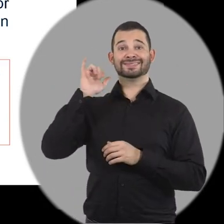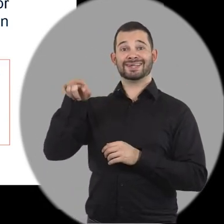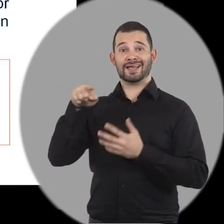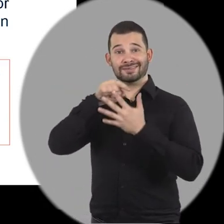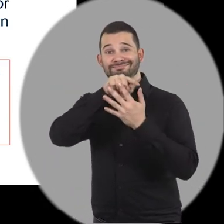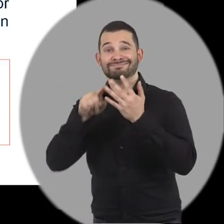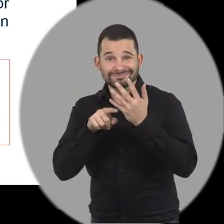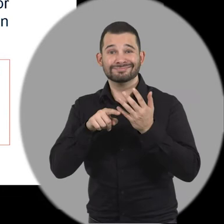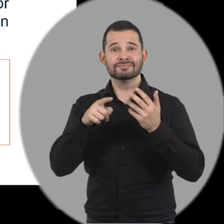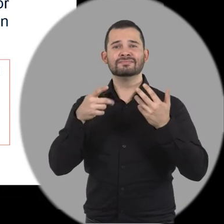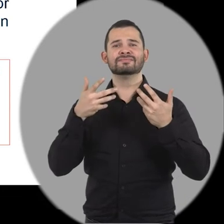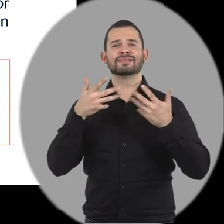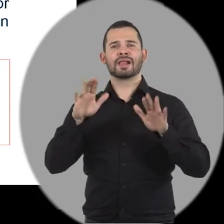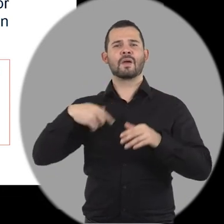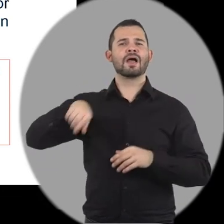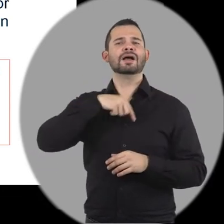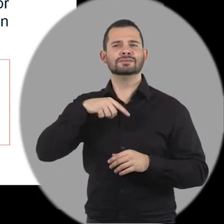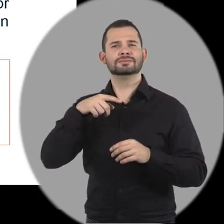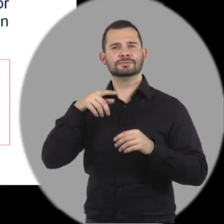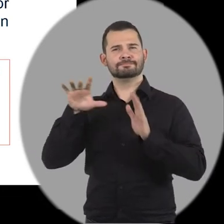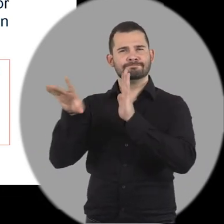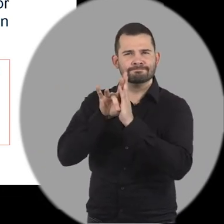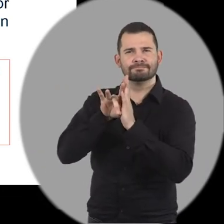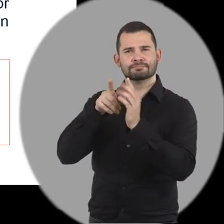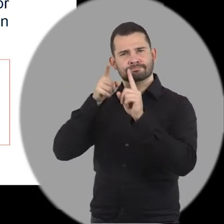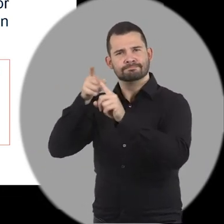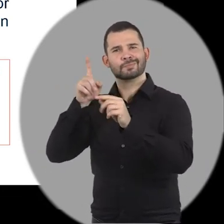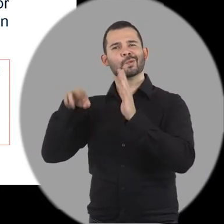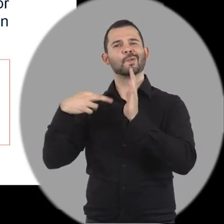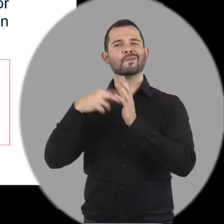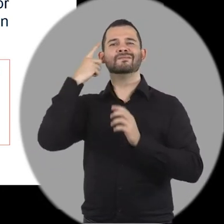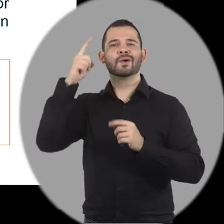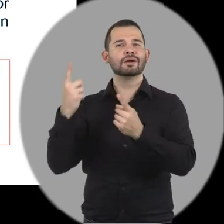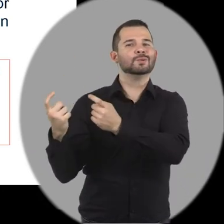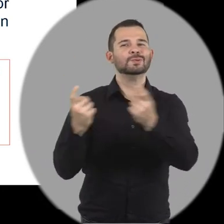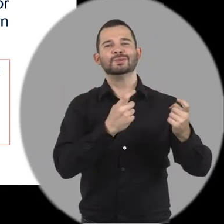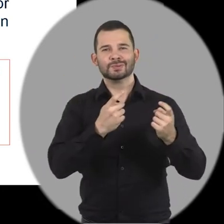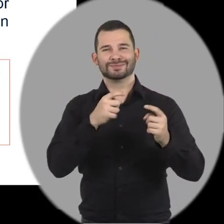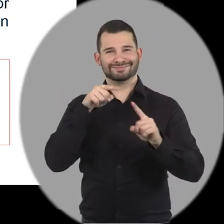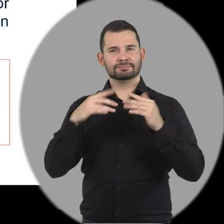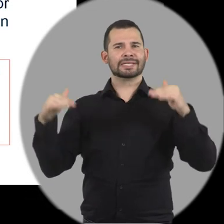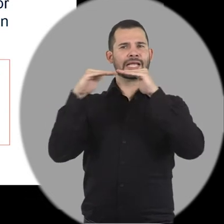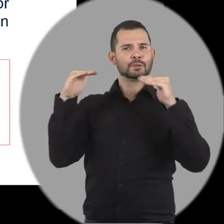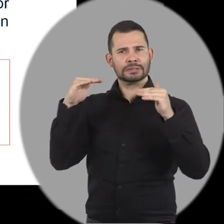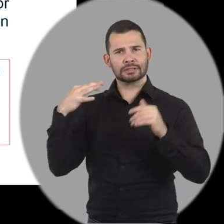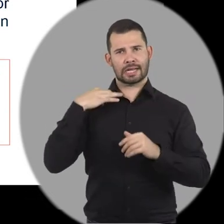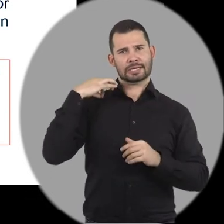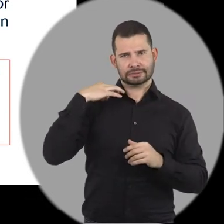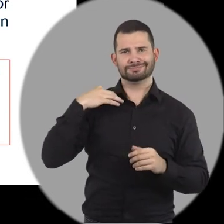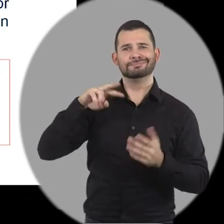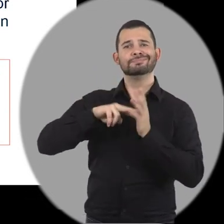aside dedicated roles for targeted recruitment and equity-seeking candidates. These pilots open the door to working